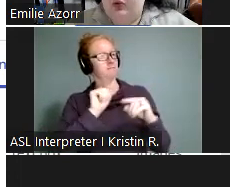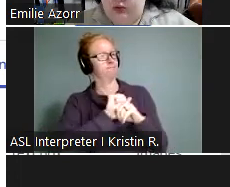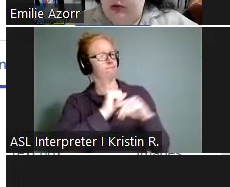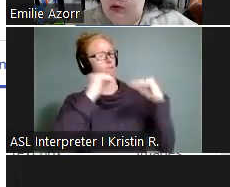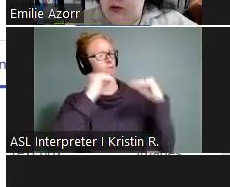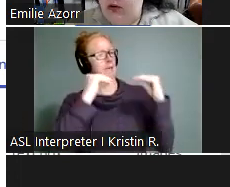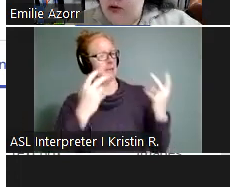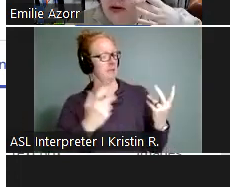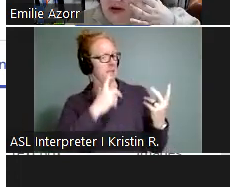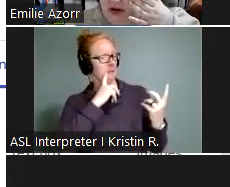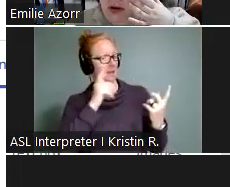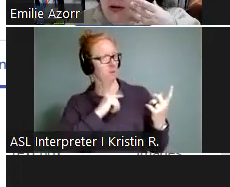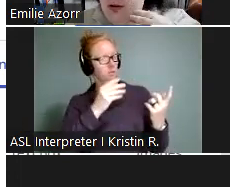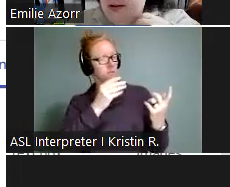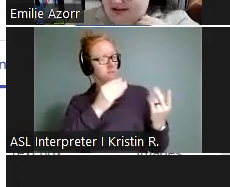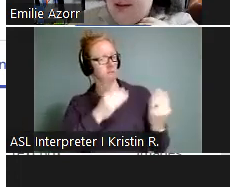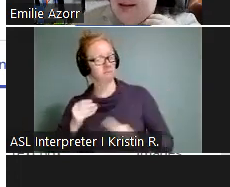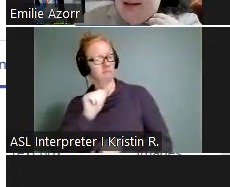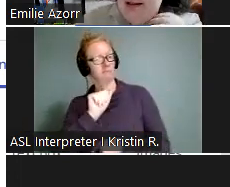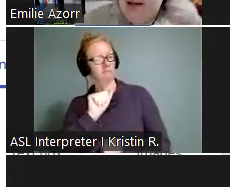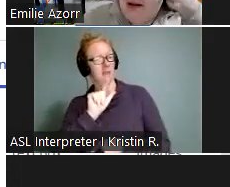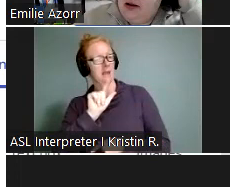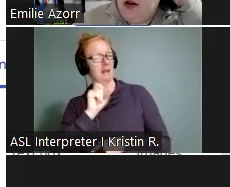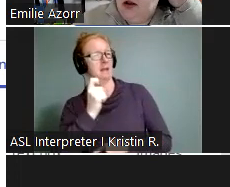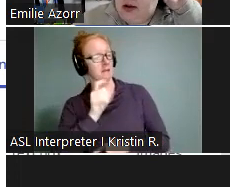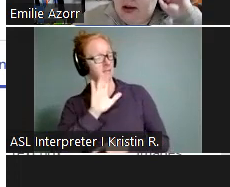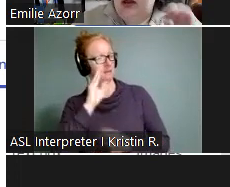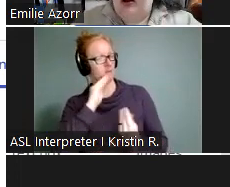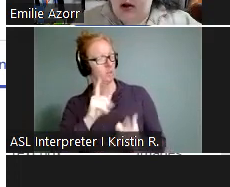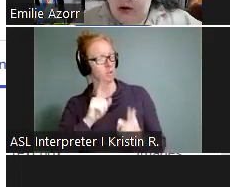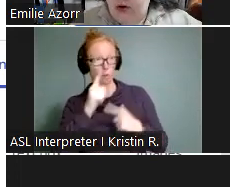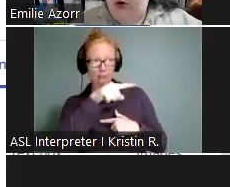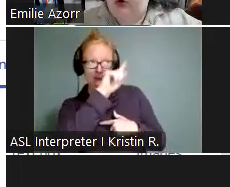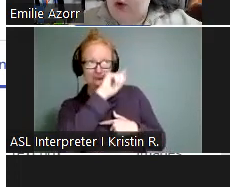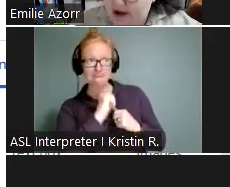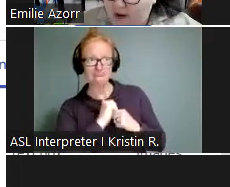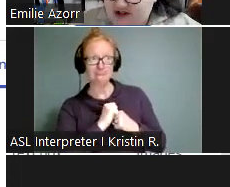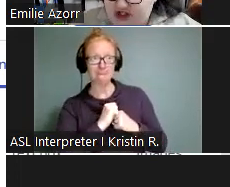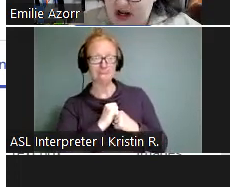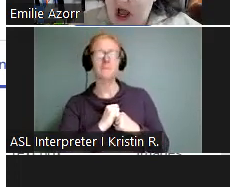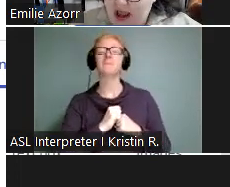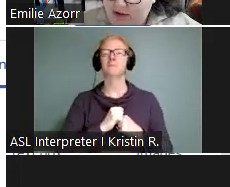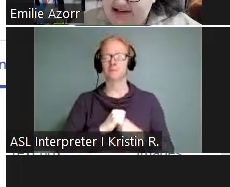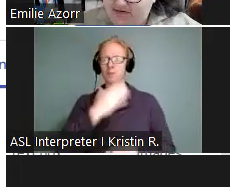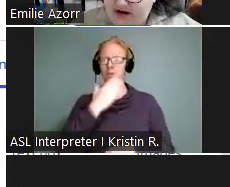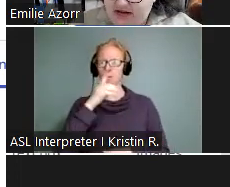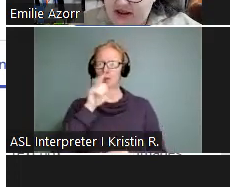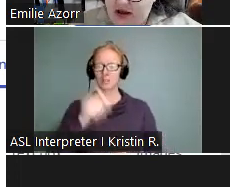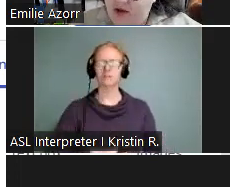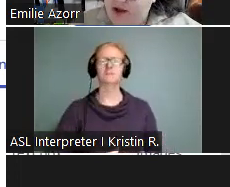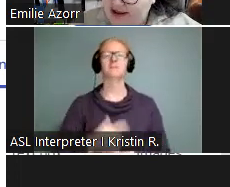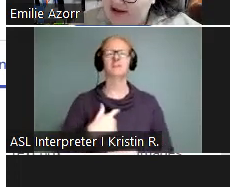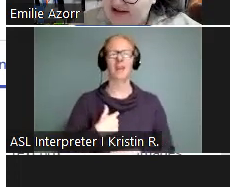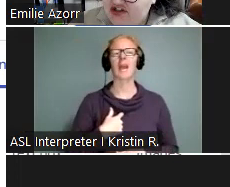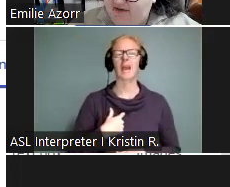And I would just pass on Alex's information to them, or? Great question. I would